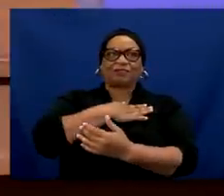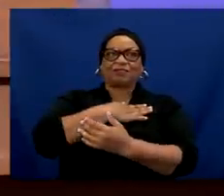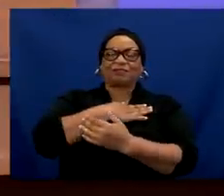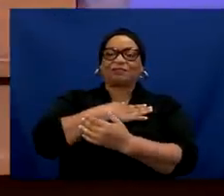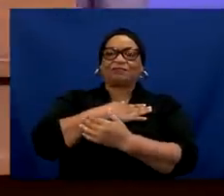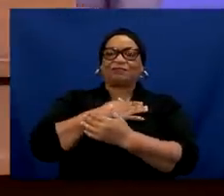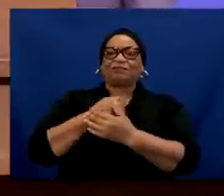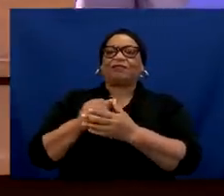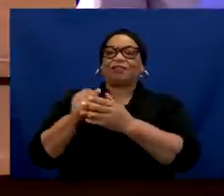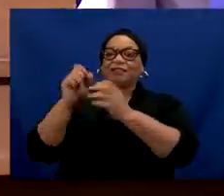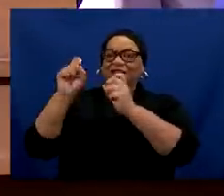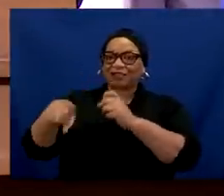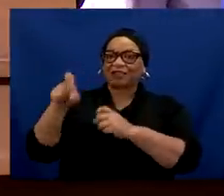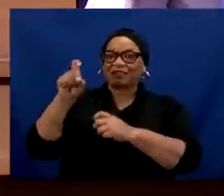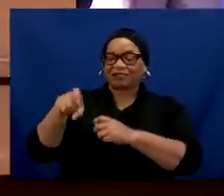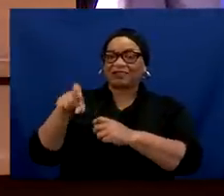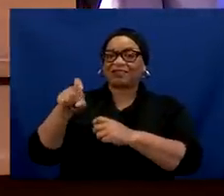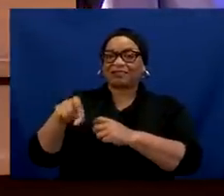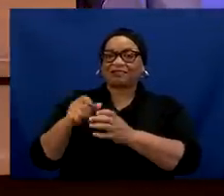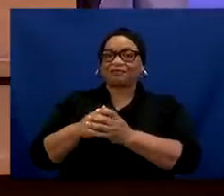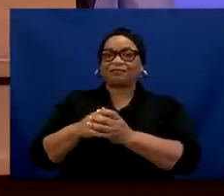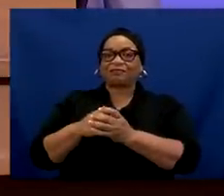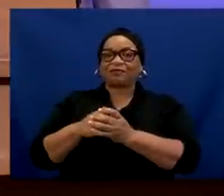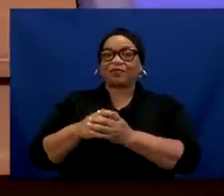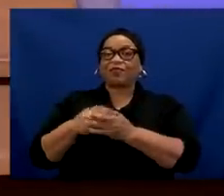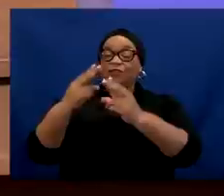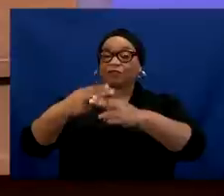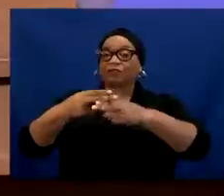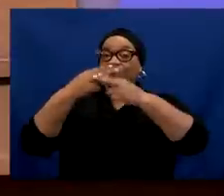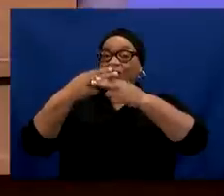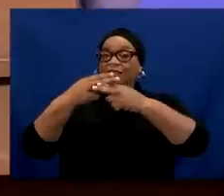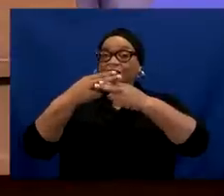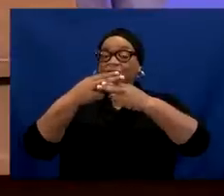our time of need. There are names that are scrolling